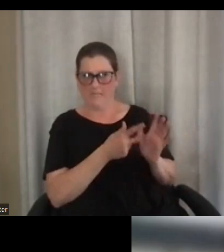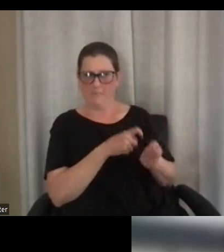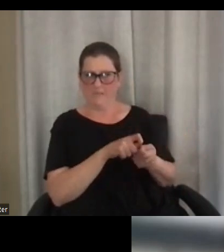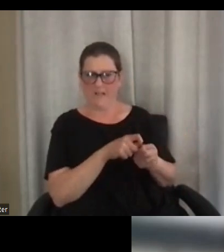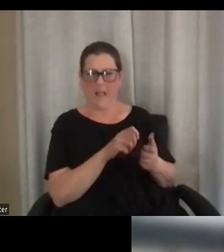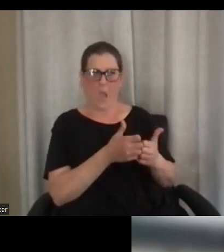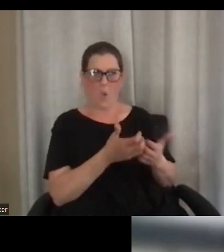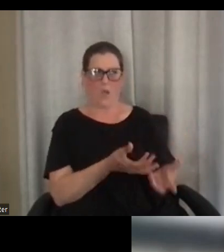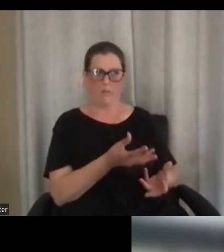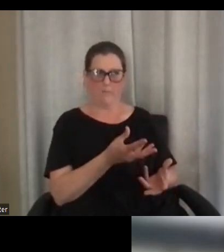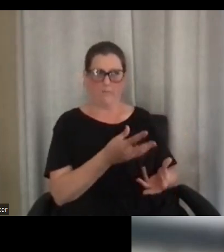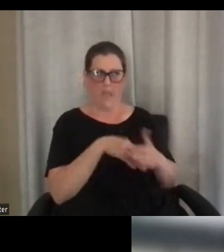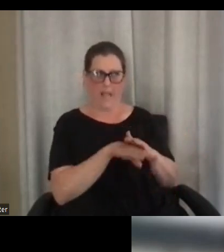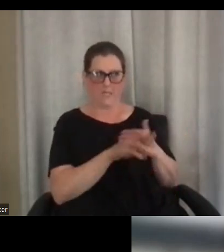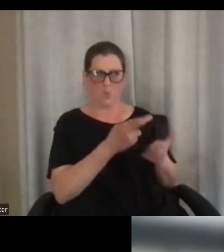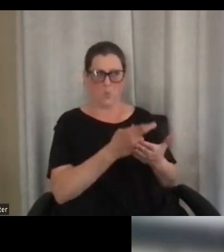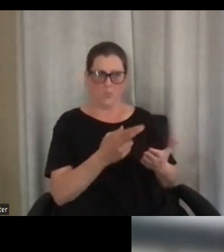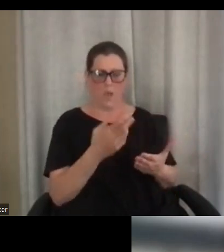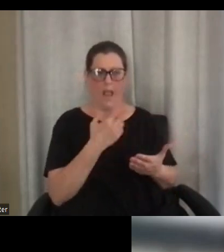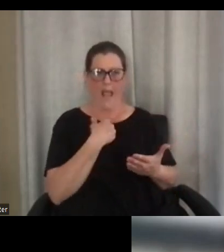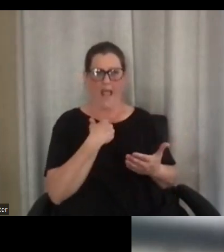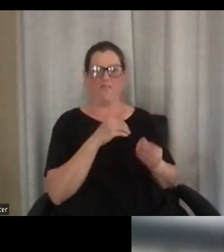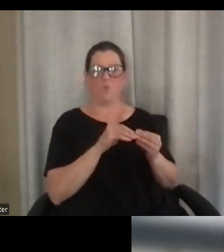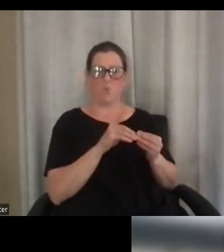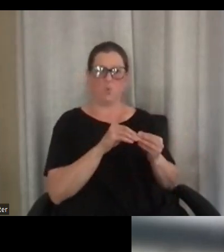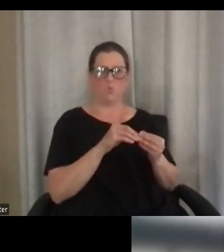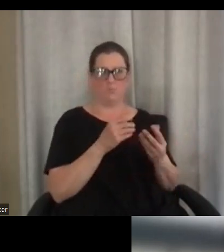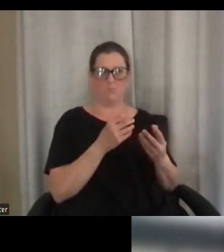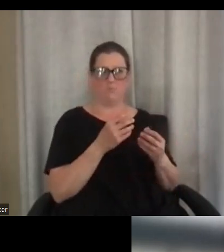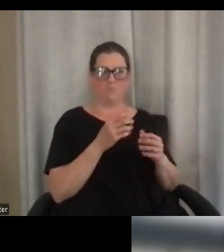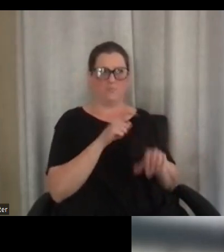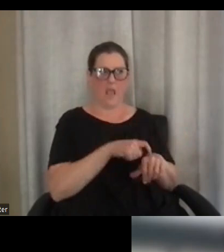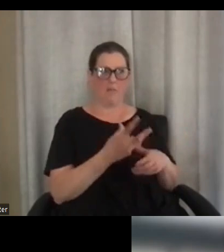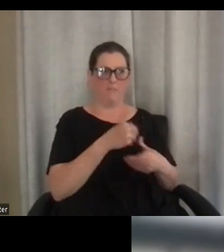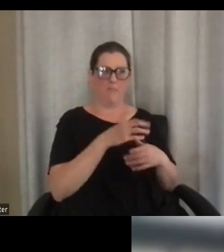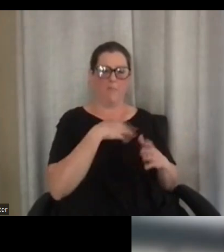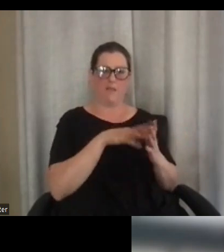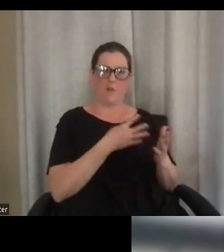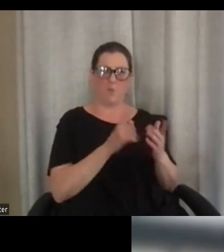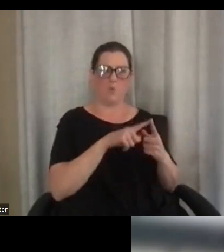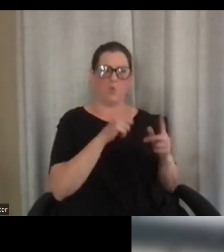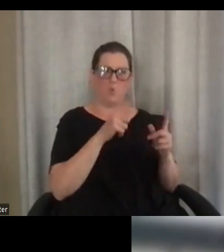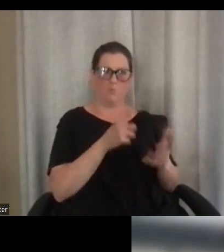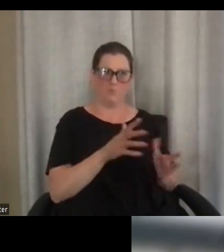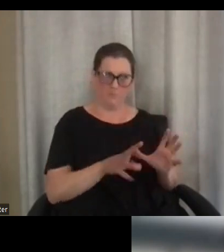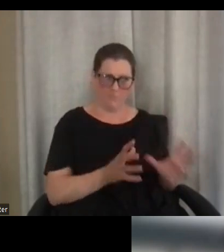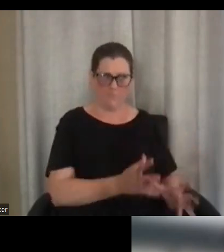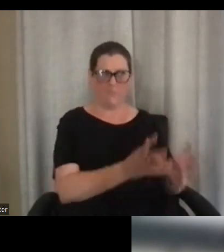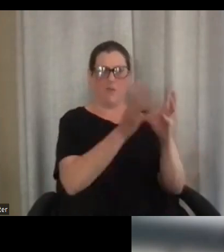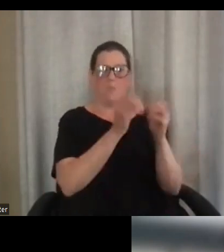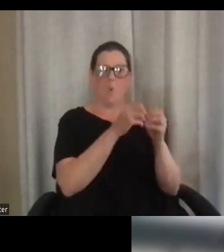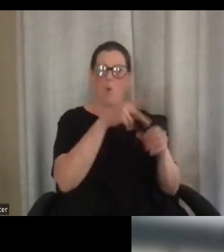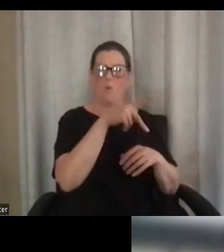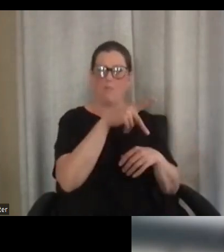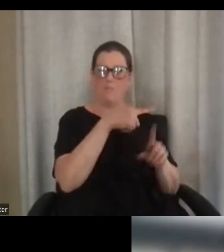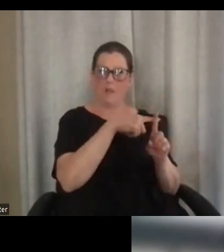I need to then be able to have more time in my schedule to be able to have positive childhood experiences, or what are some things I'm doing now